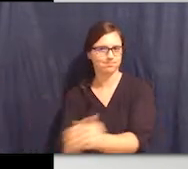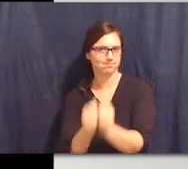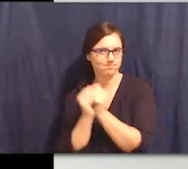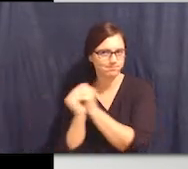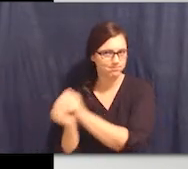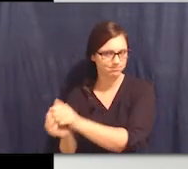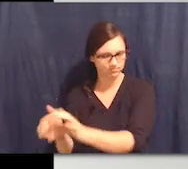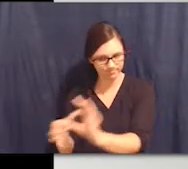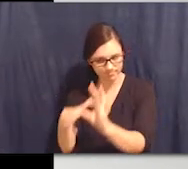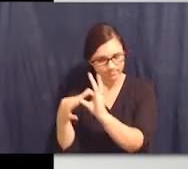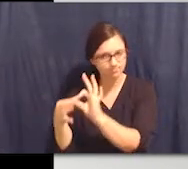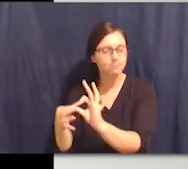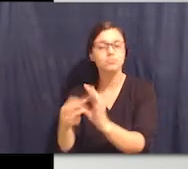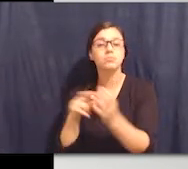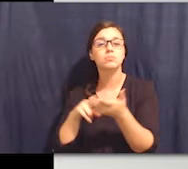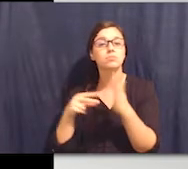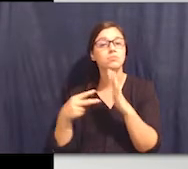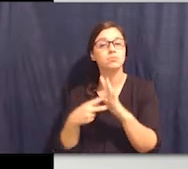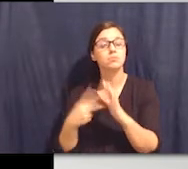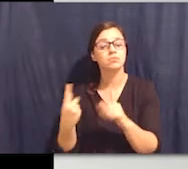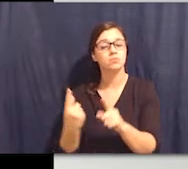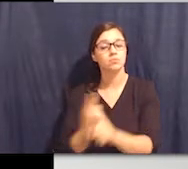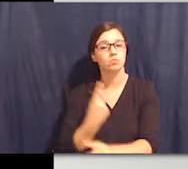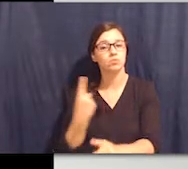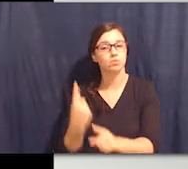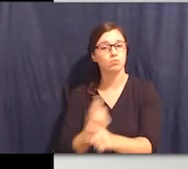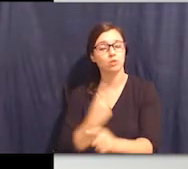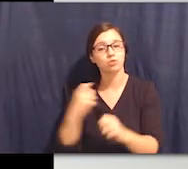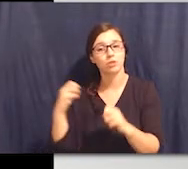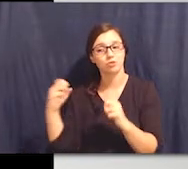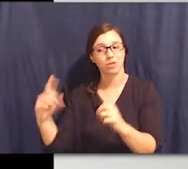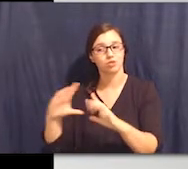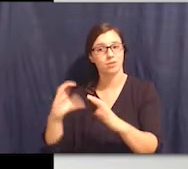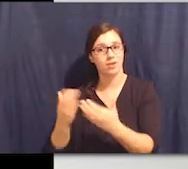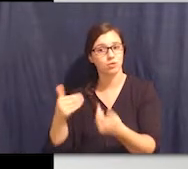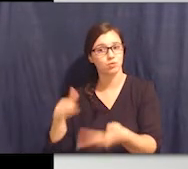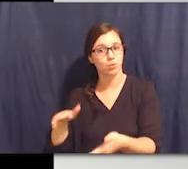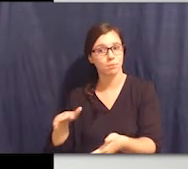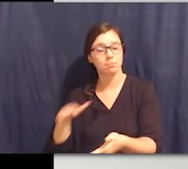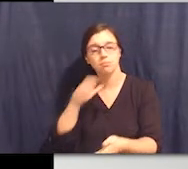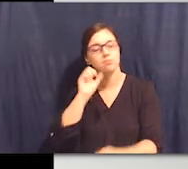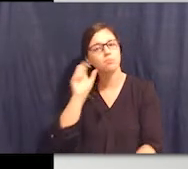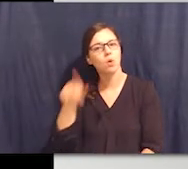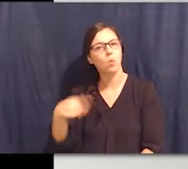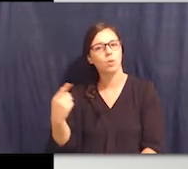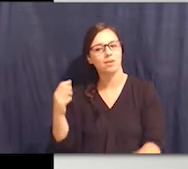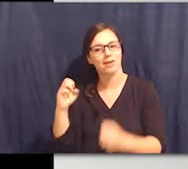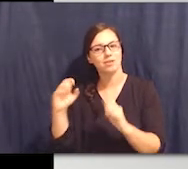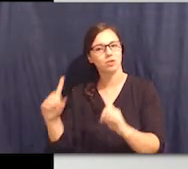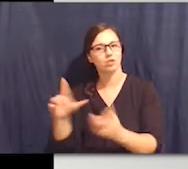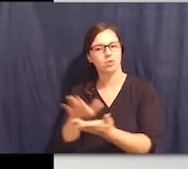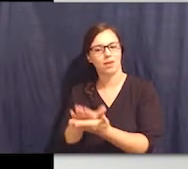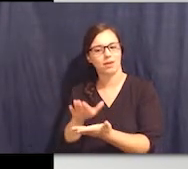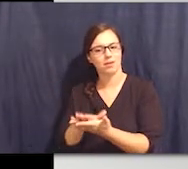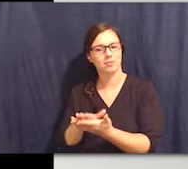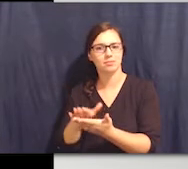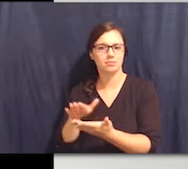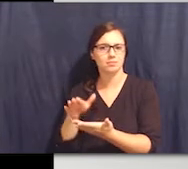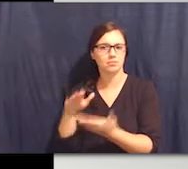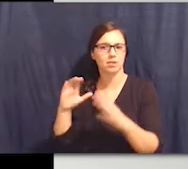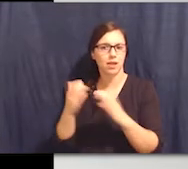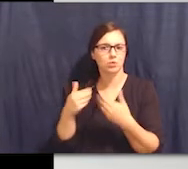And that what that means is, you know, regular education classrooms are not just our educational or academic classrooms.